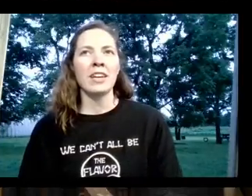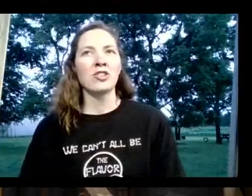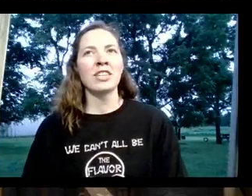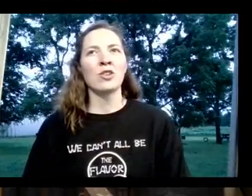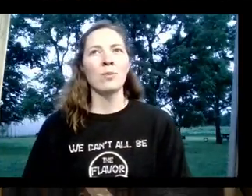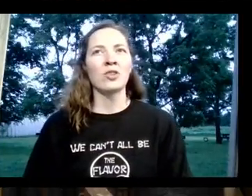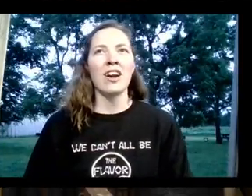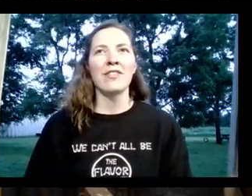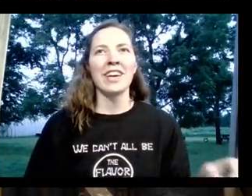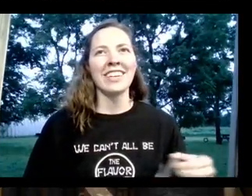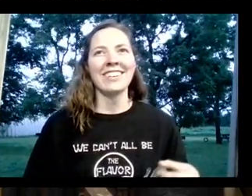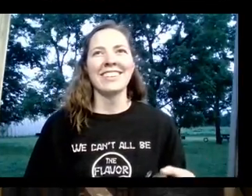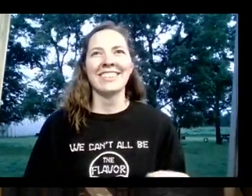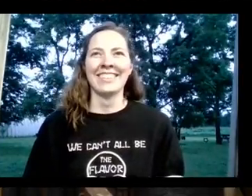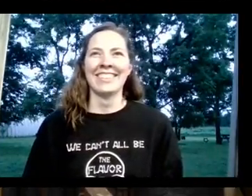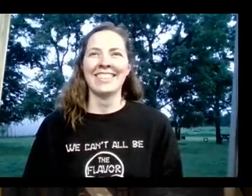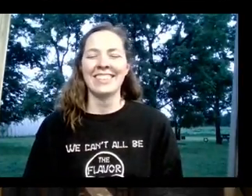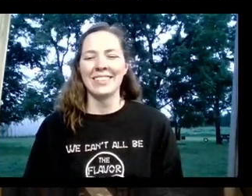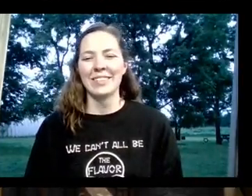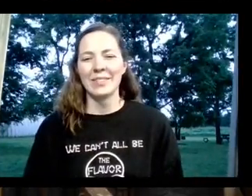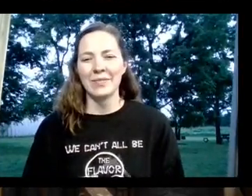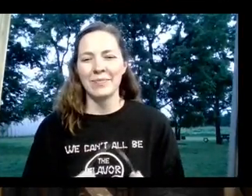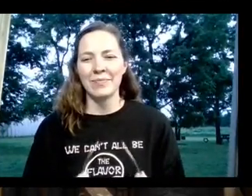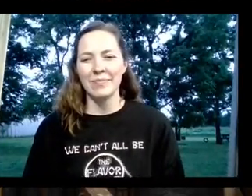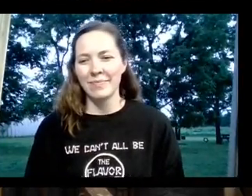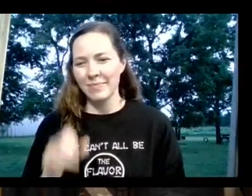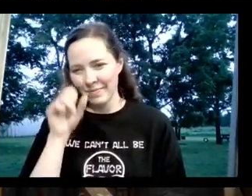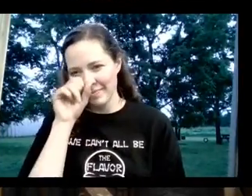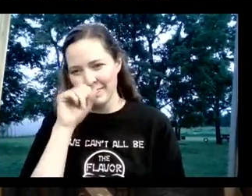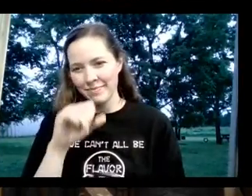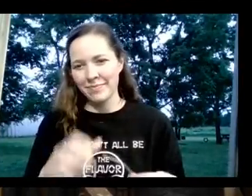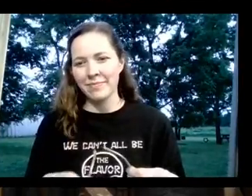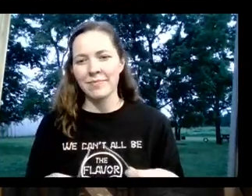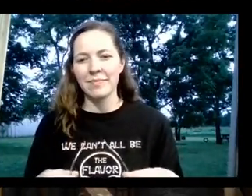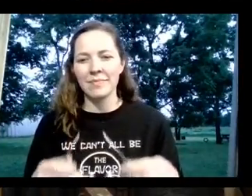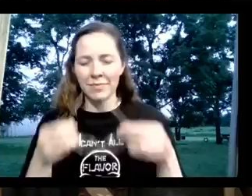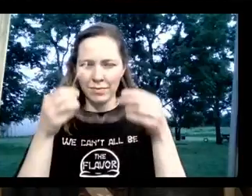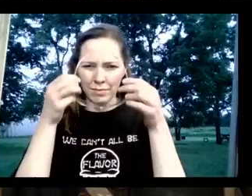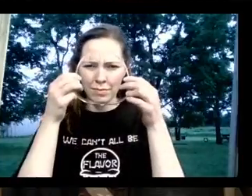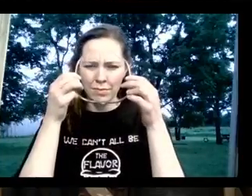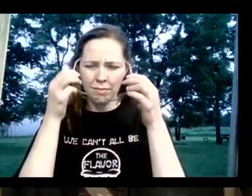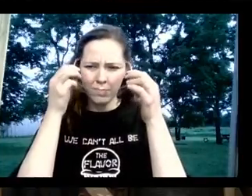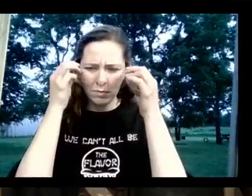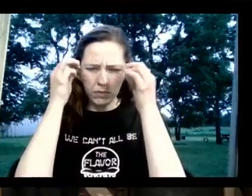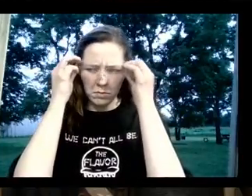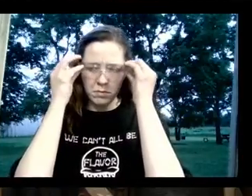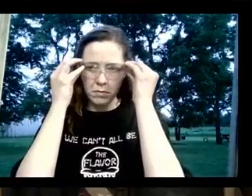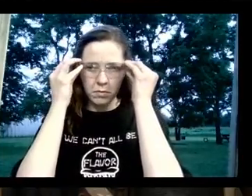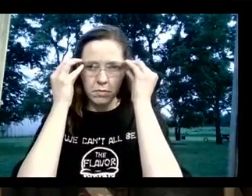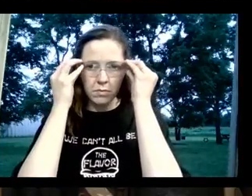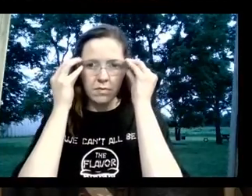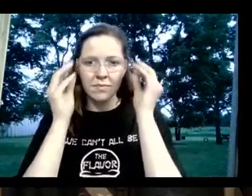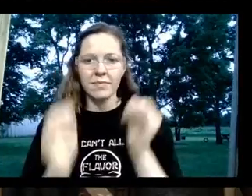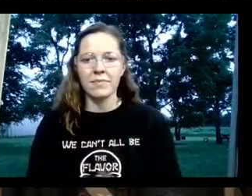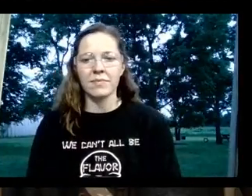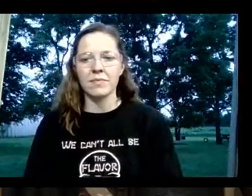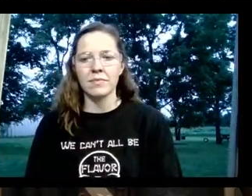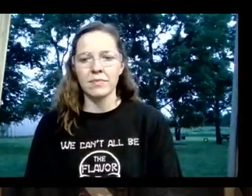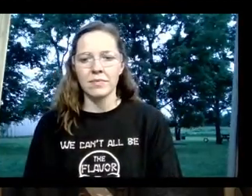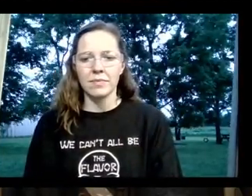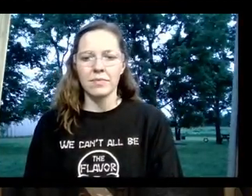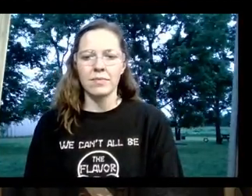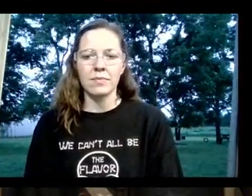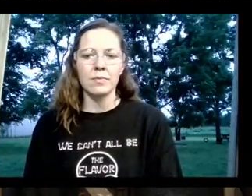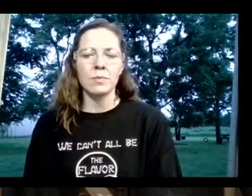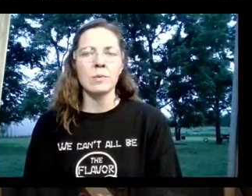do that. You can make a tree sculpture out of it. Yep, there's been guys who've done that. There's a guy at Quad State. He's there every year.